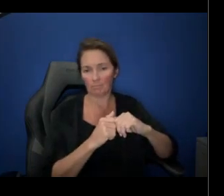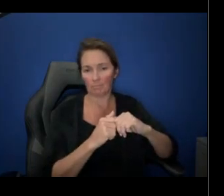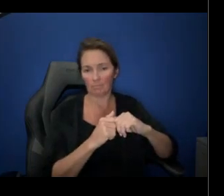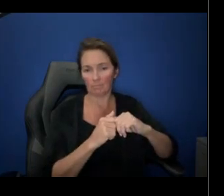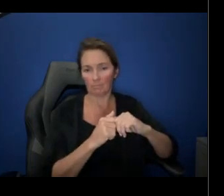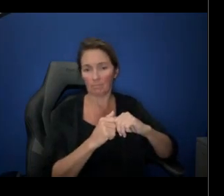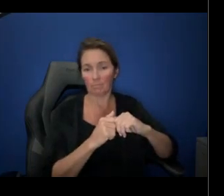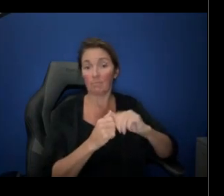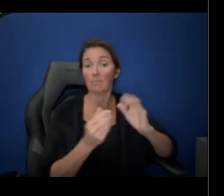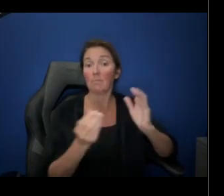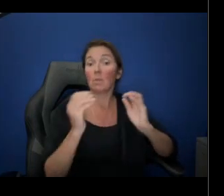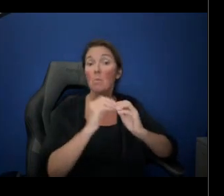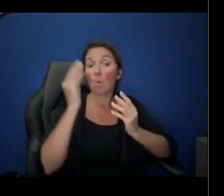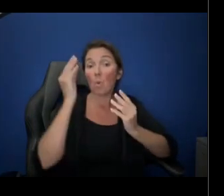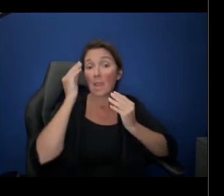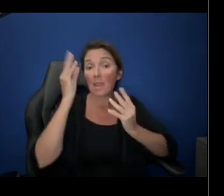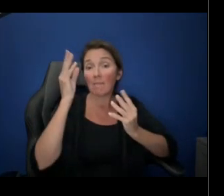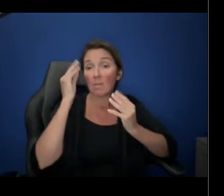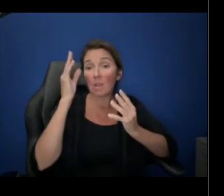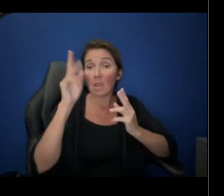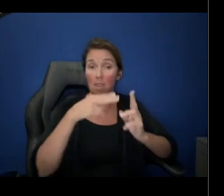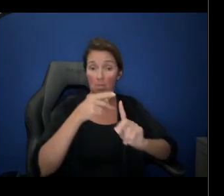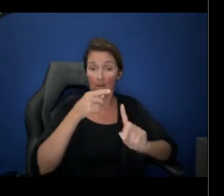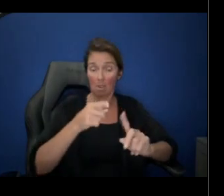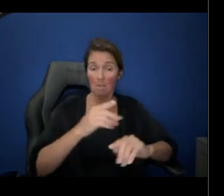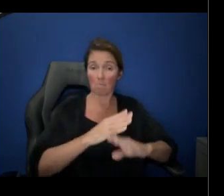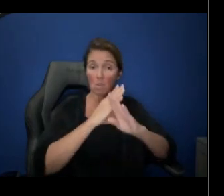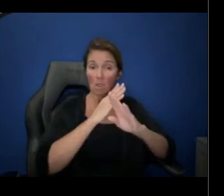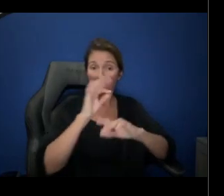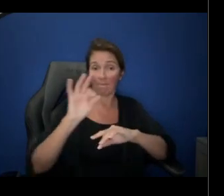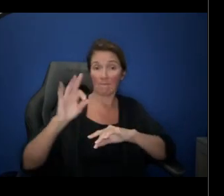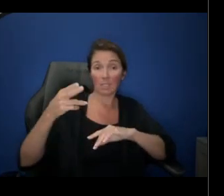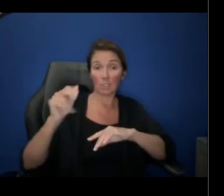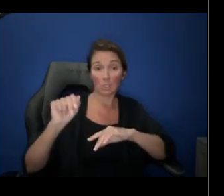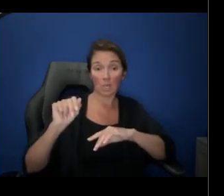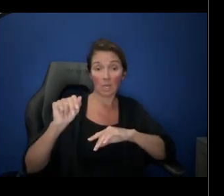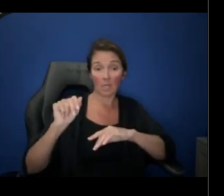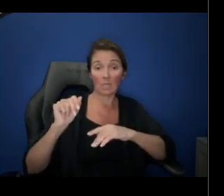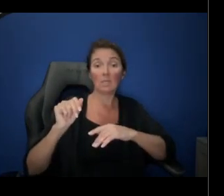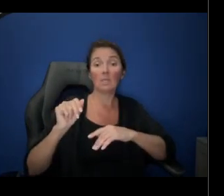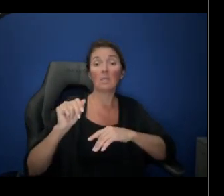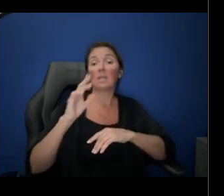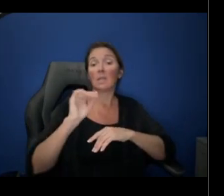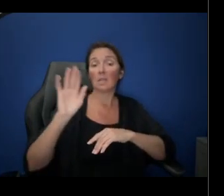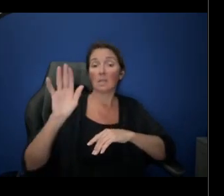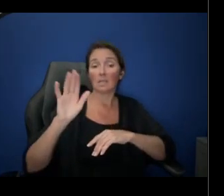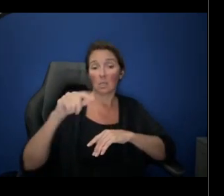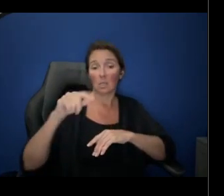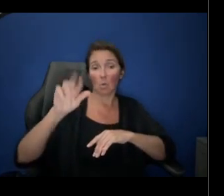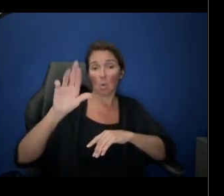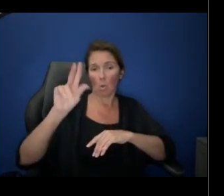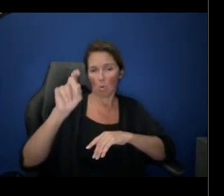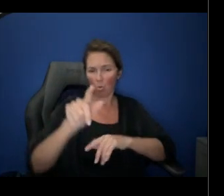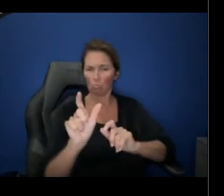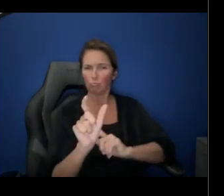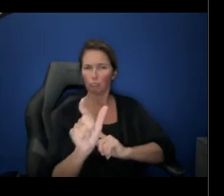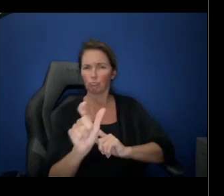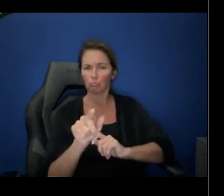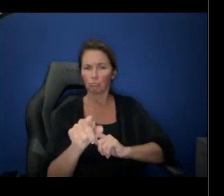For more information about the protections of the FHA, scan this QR code or